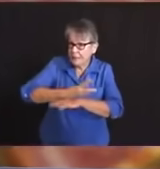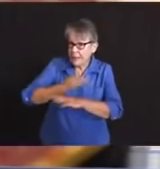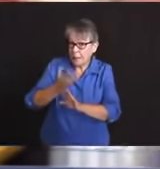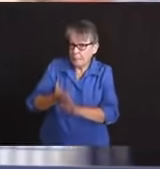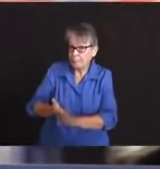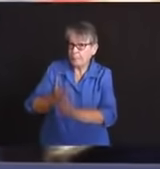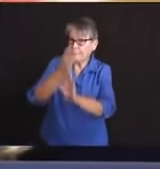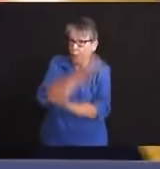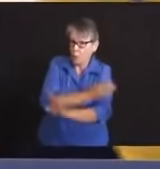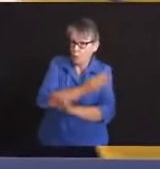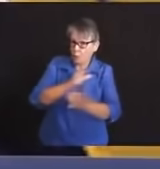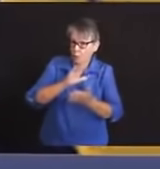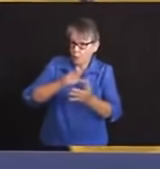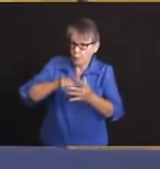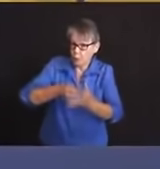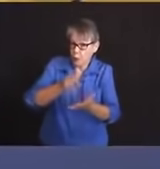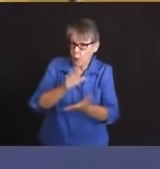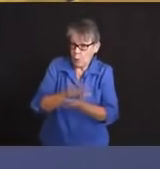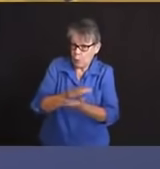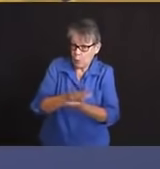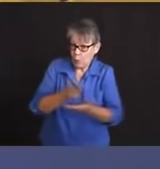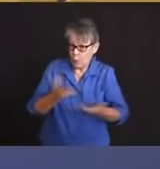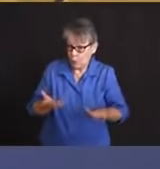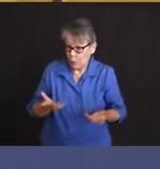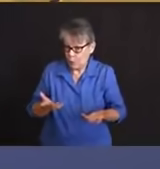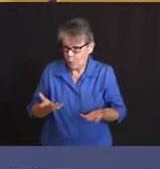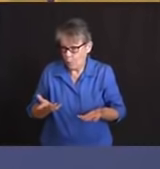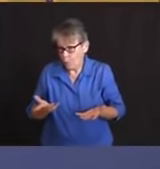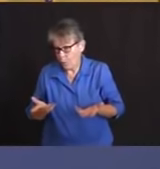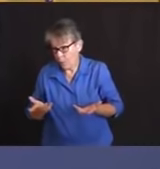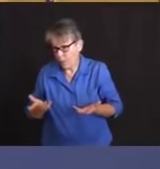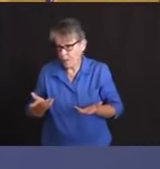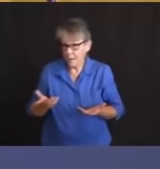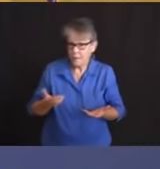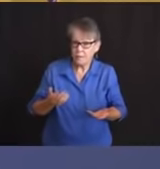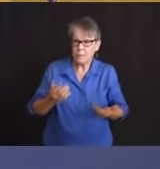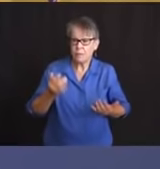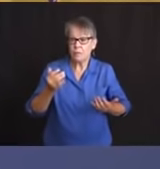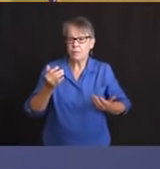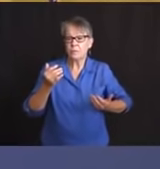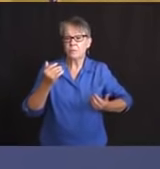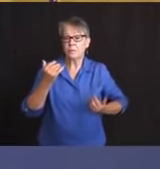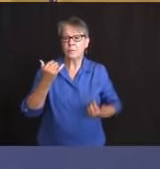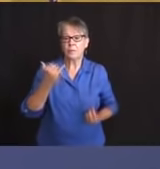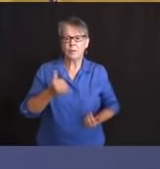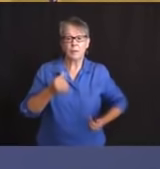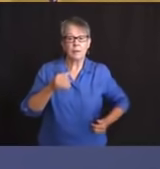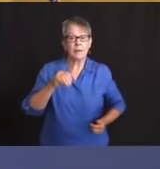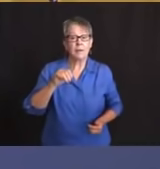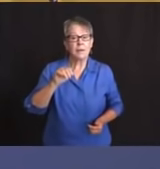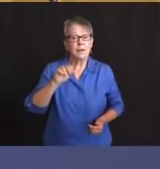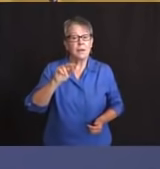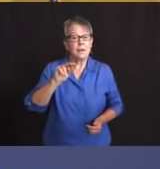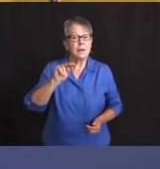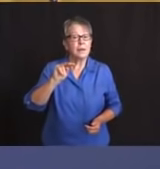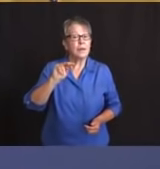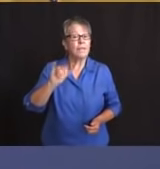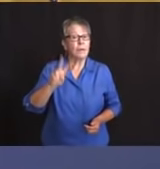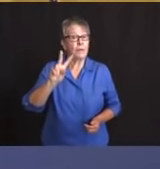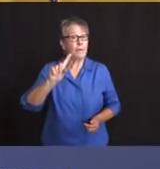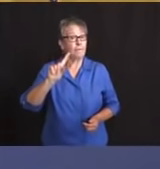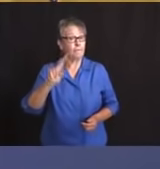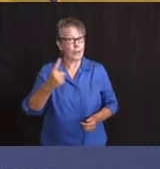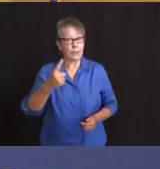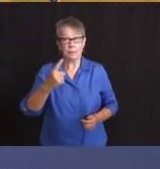This is a negotiated point with each district. I think we've been clear on this, but I think it's a good question, and it's a timely one